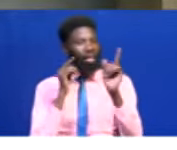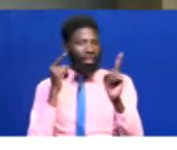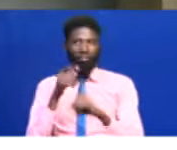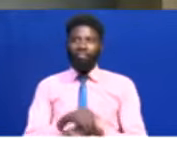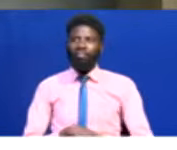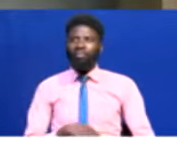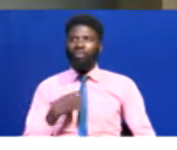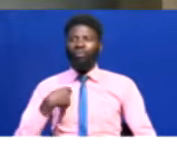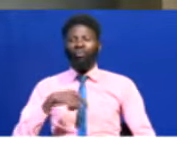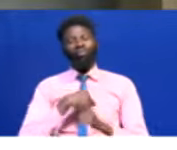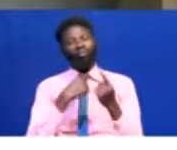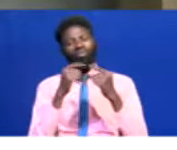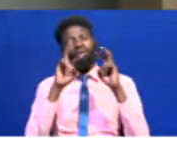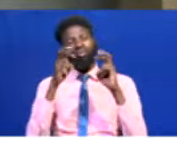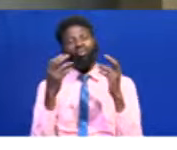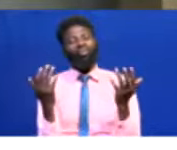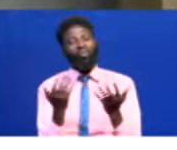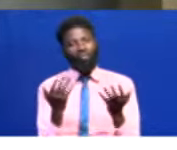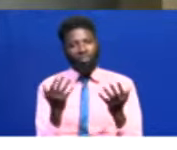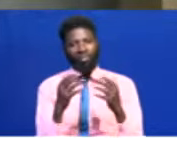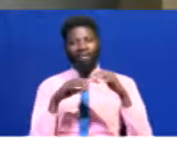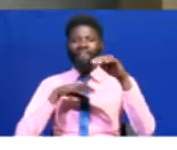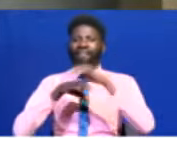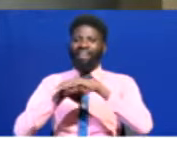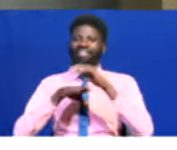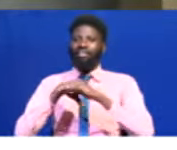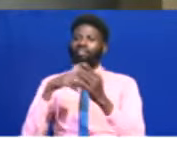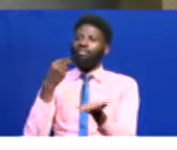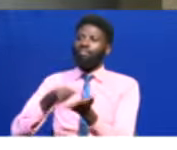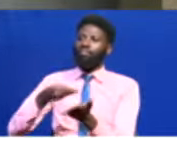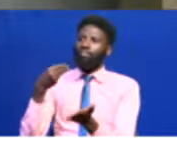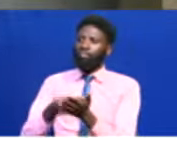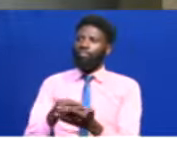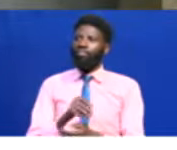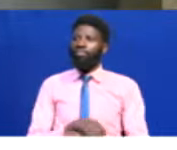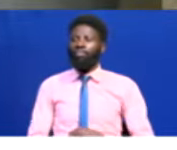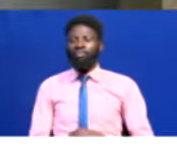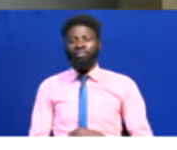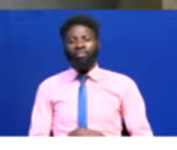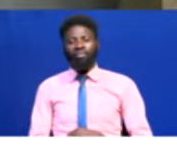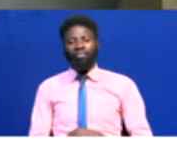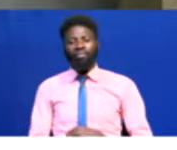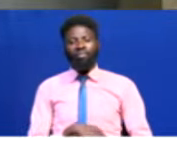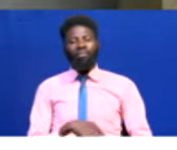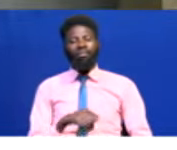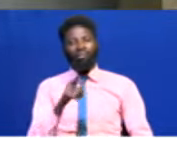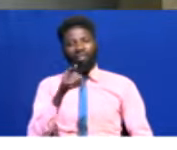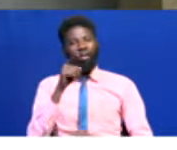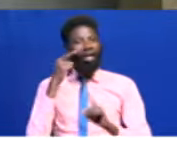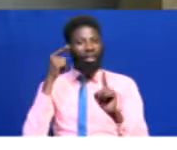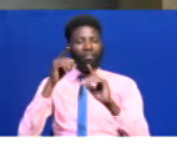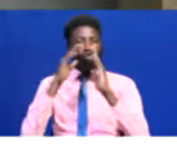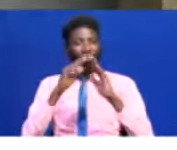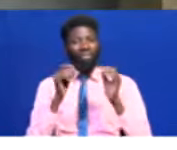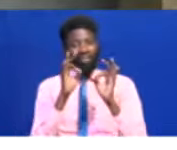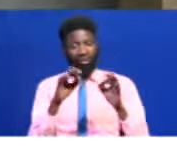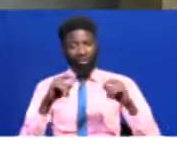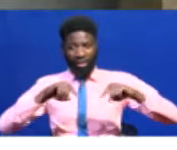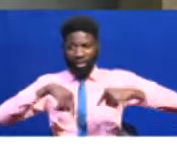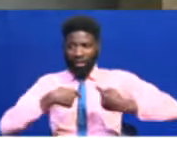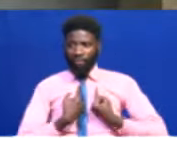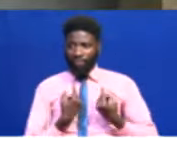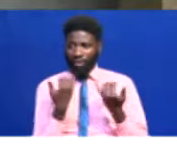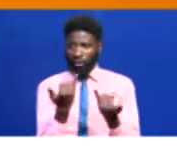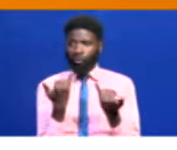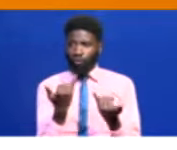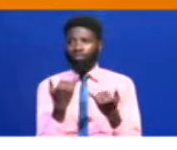the issue of, accessing finance, mm-hmm. you know, and, mm-hmm. you know, funds towards mm-hmm. owning home. Mm-hmm. If I'm already, we're